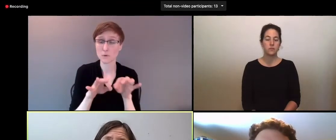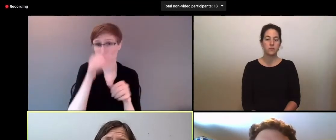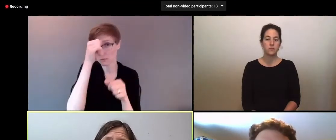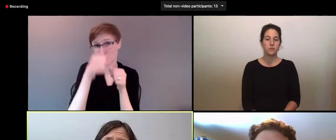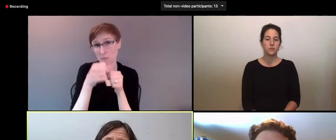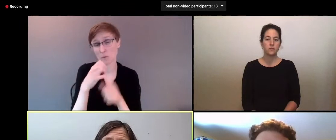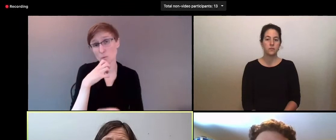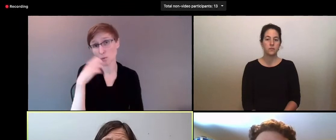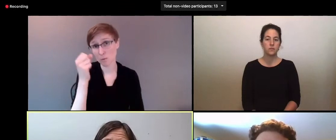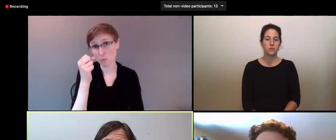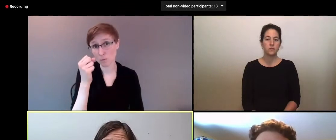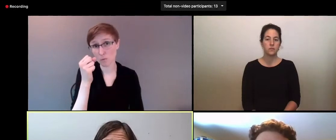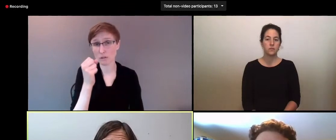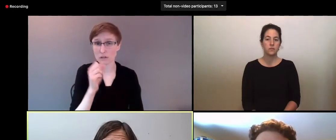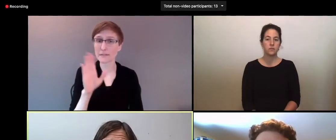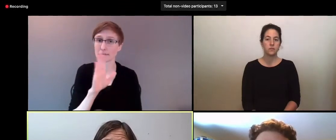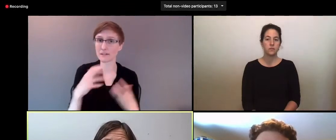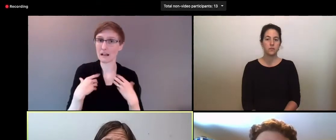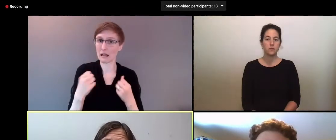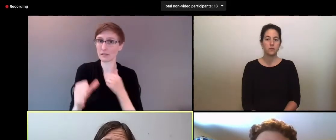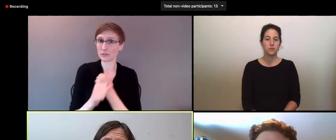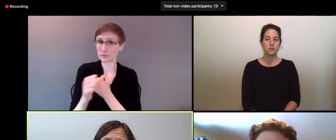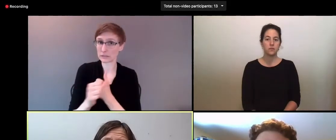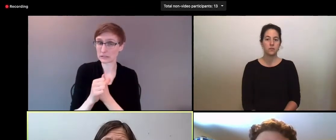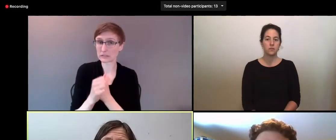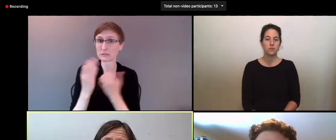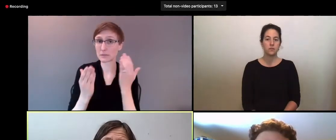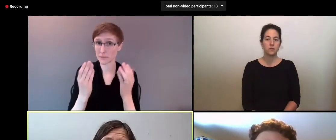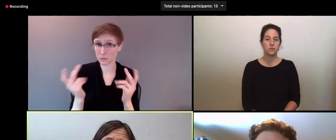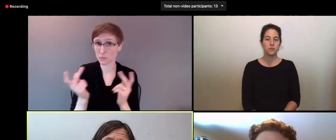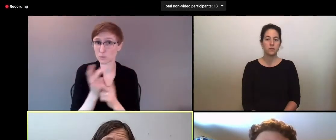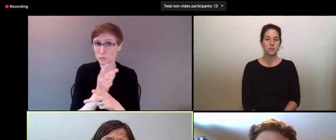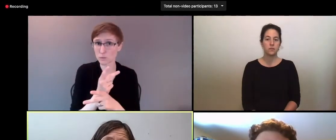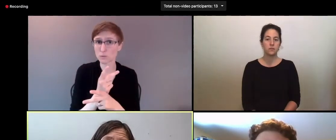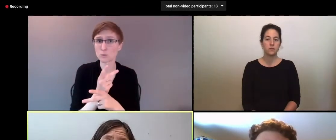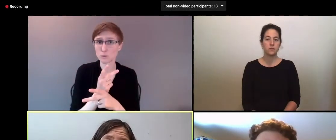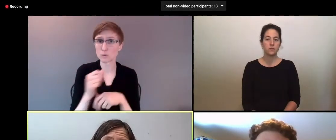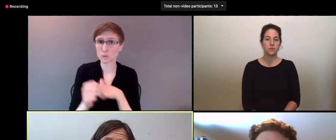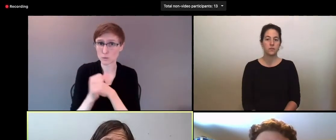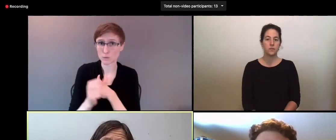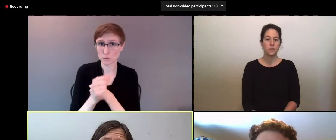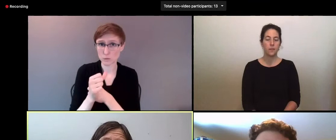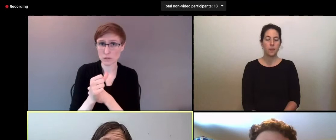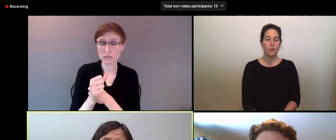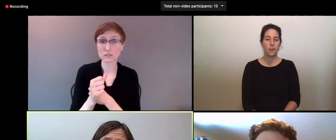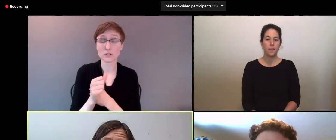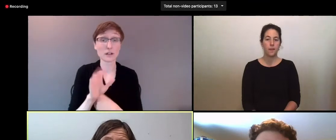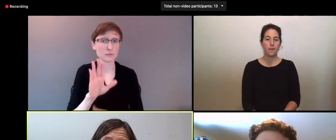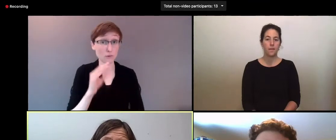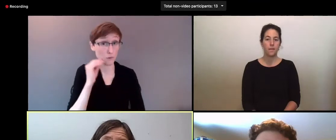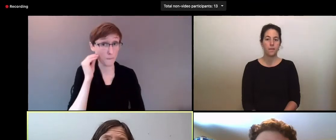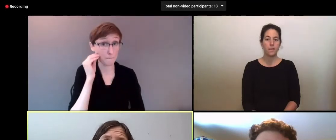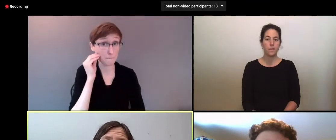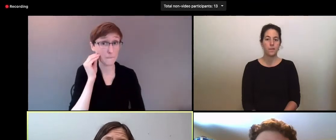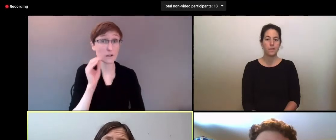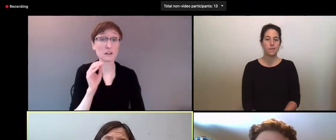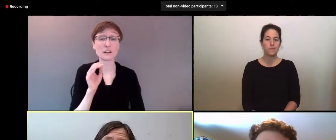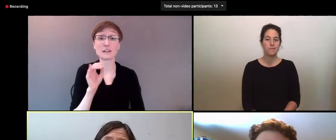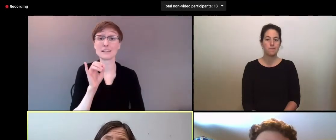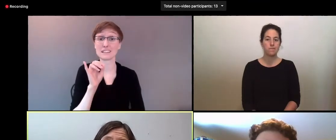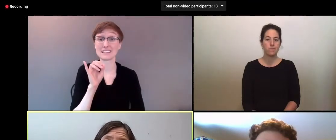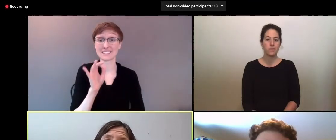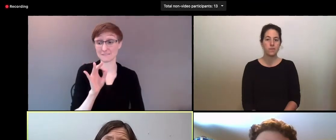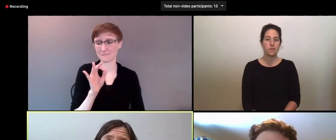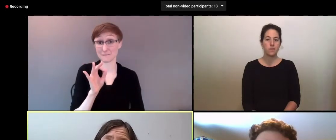medical conditions, whether that exists in your household, and if you're introducing new people who might bring in a risk,